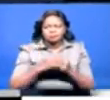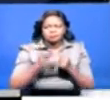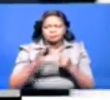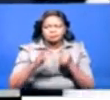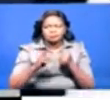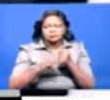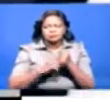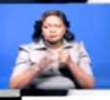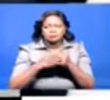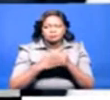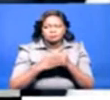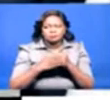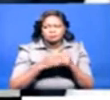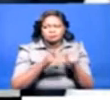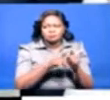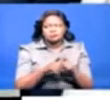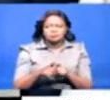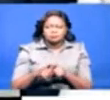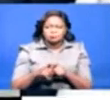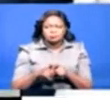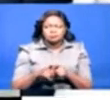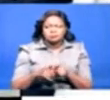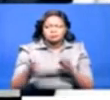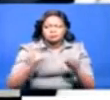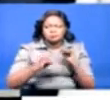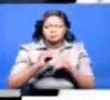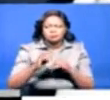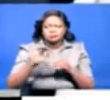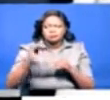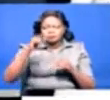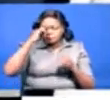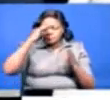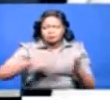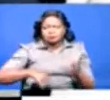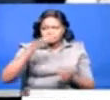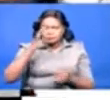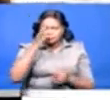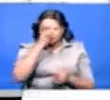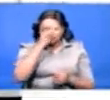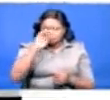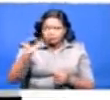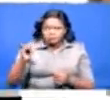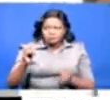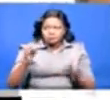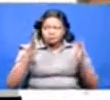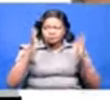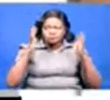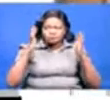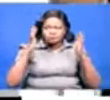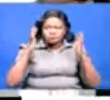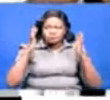0583699 has been duly elected as the county governor for Nyeri County.